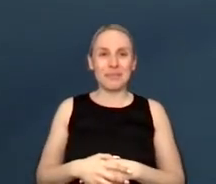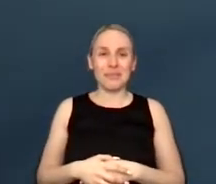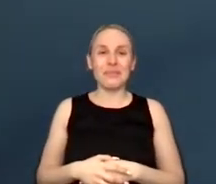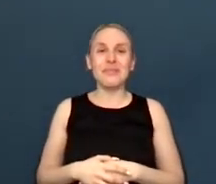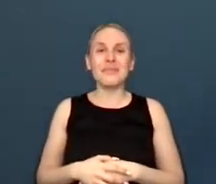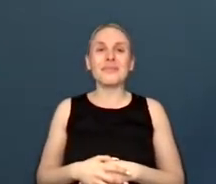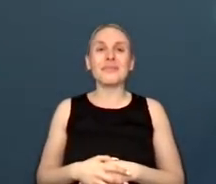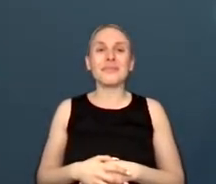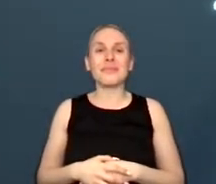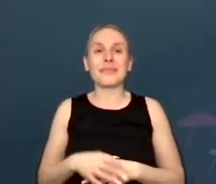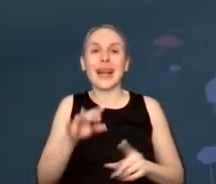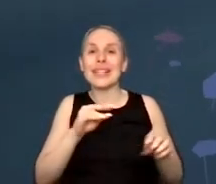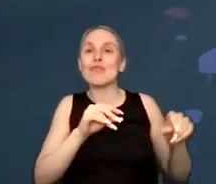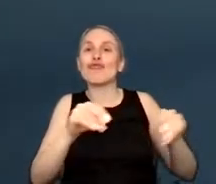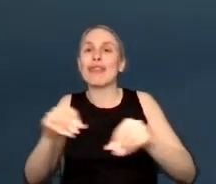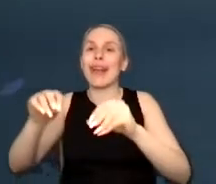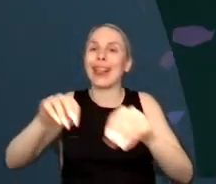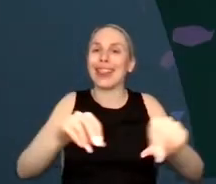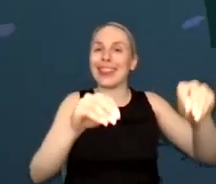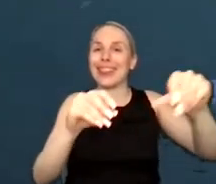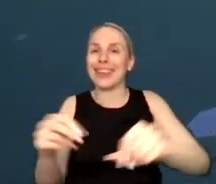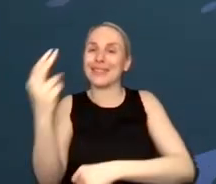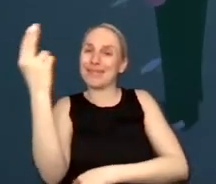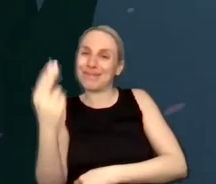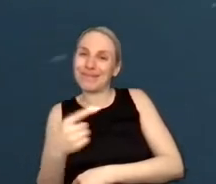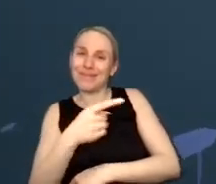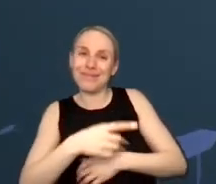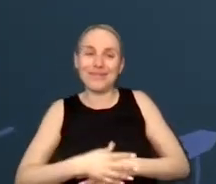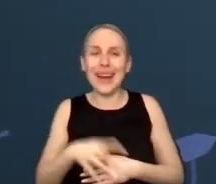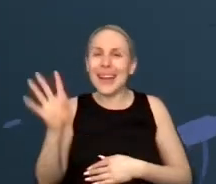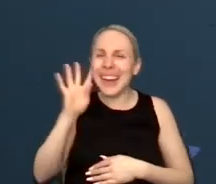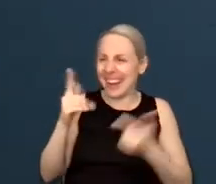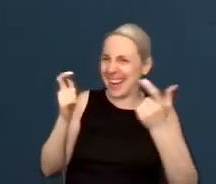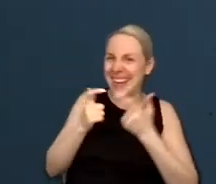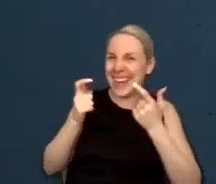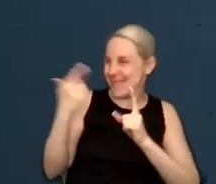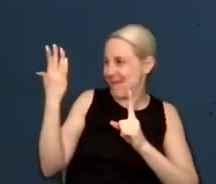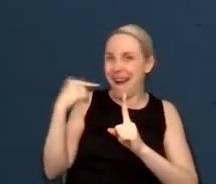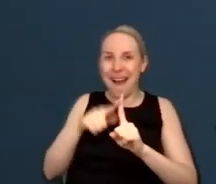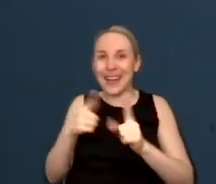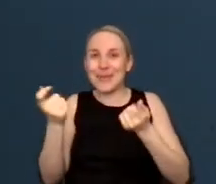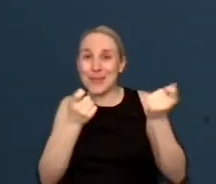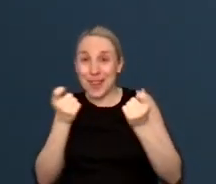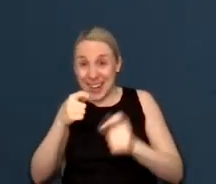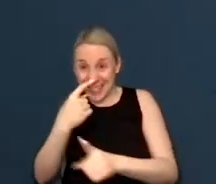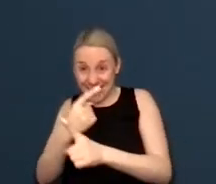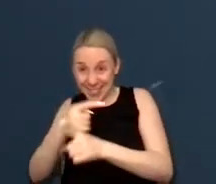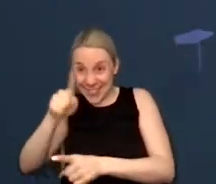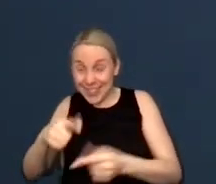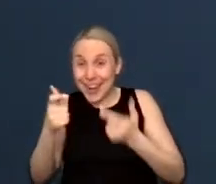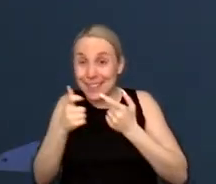a little sprinkling here. Nice, you're doing some decorating. I hear some giggling from the moderation team. Something happening in the chat? Are people posting their